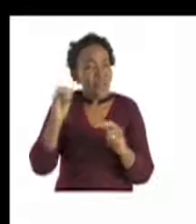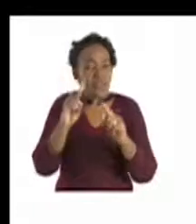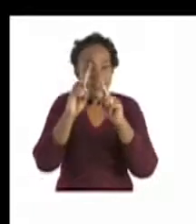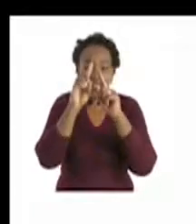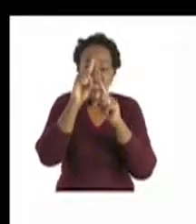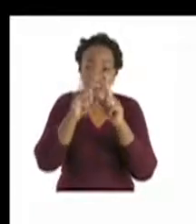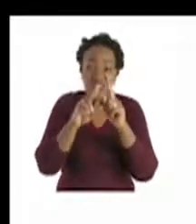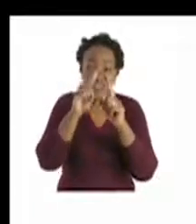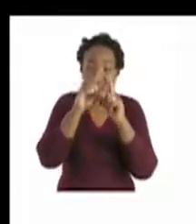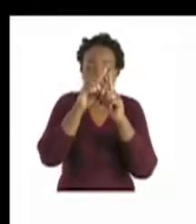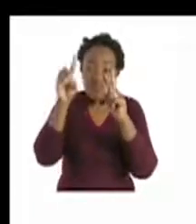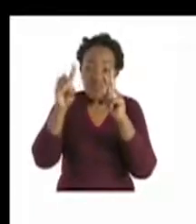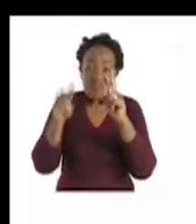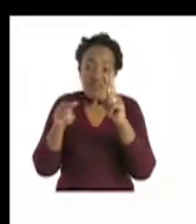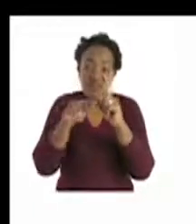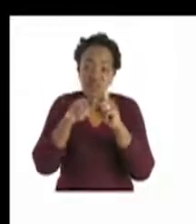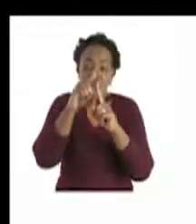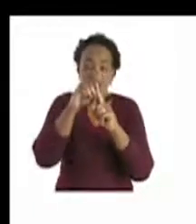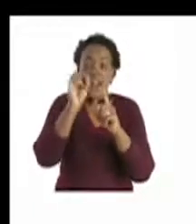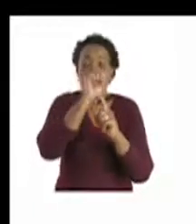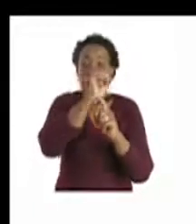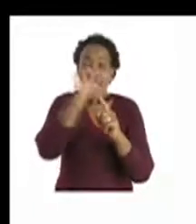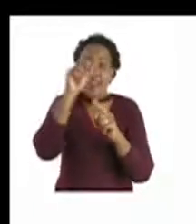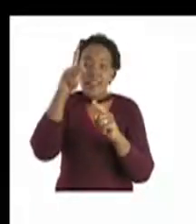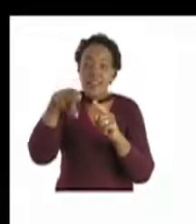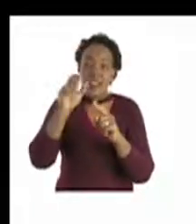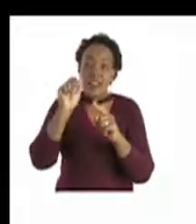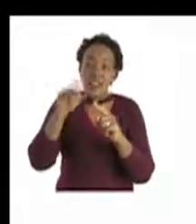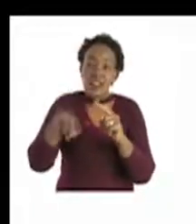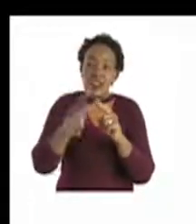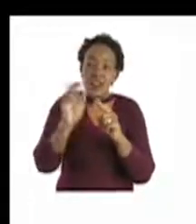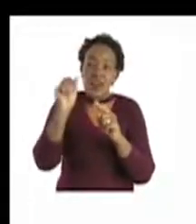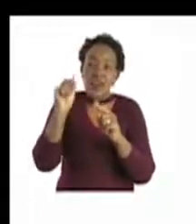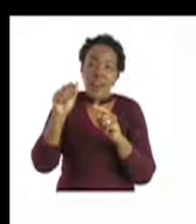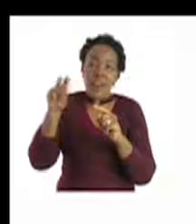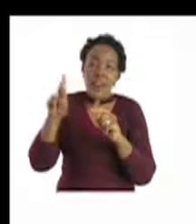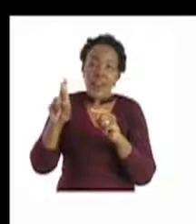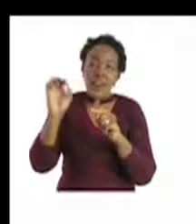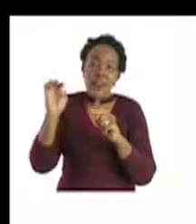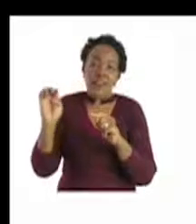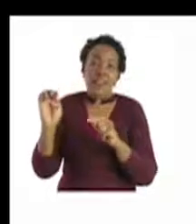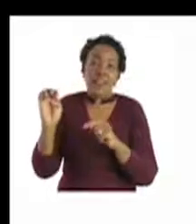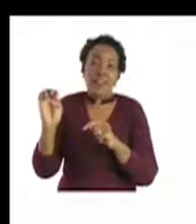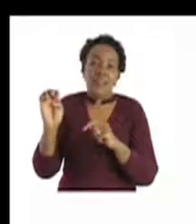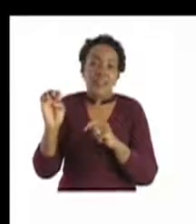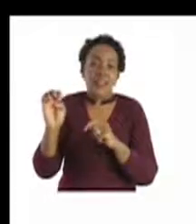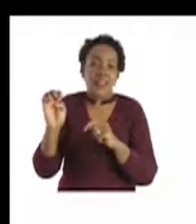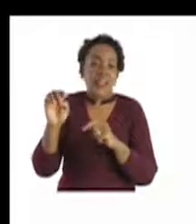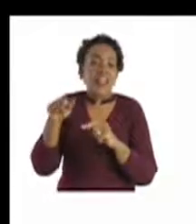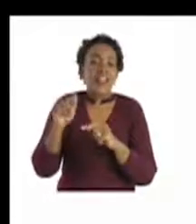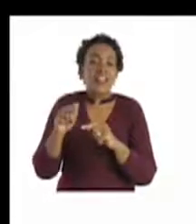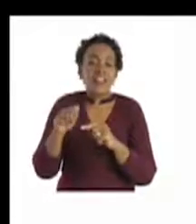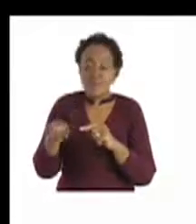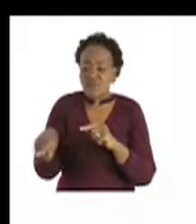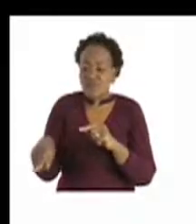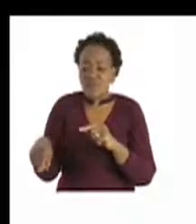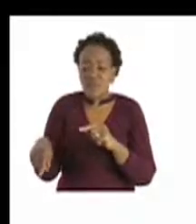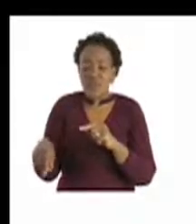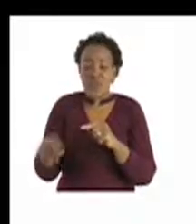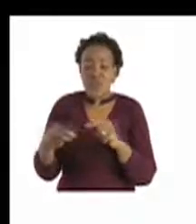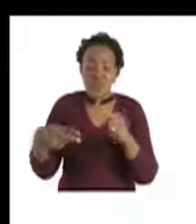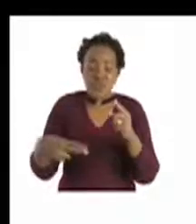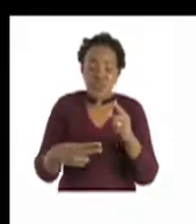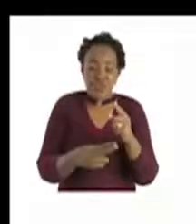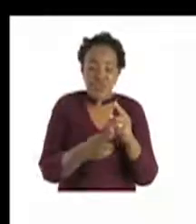you write square in that box. Then you cut the